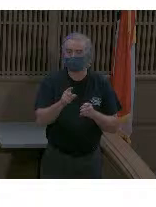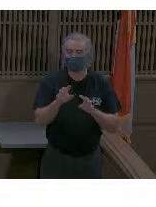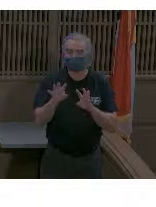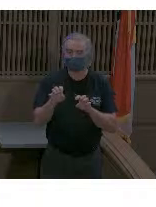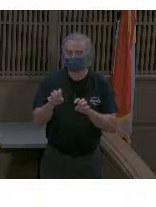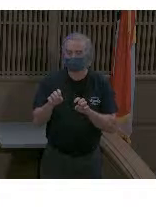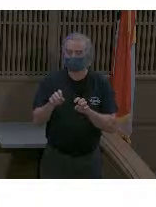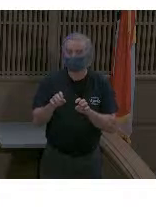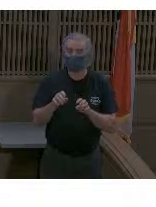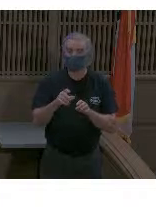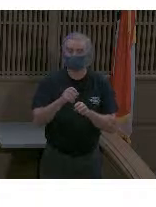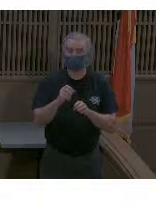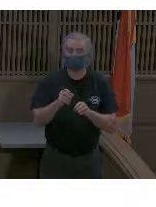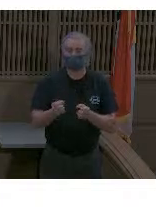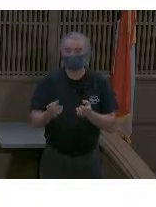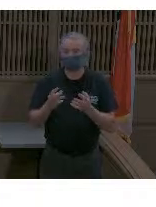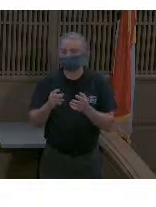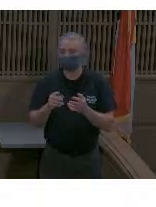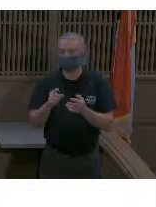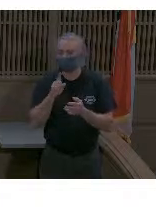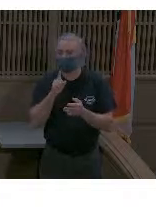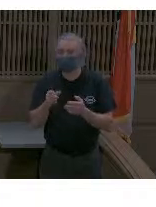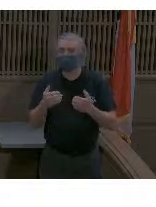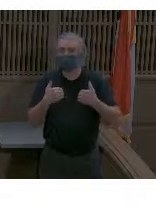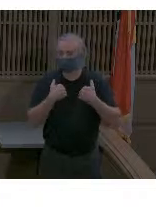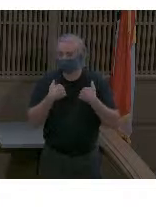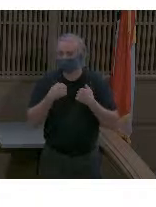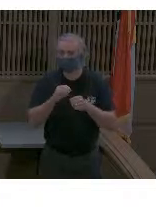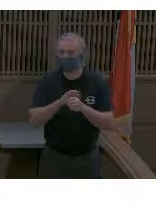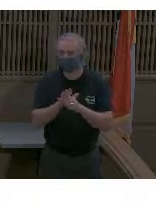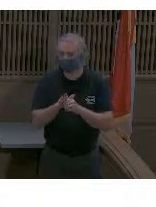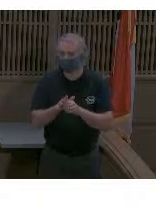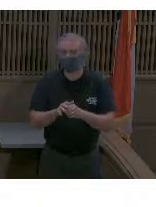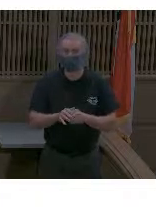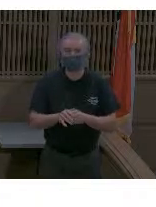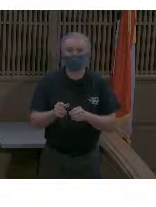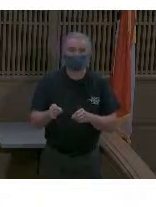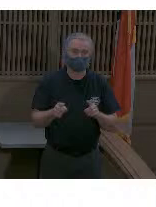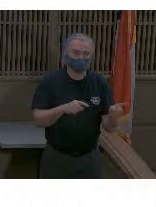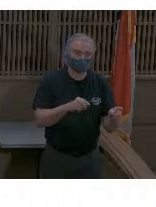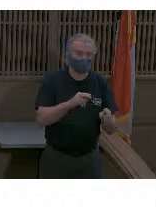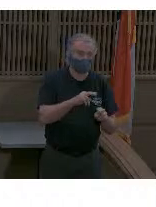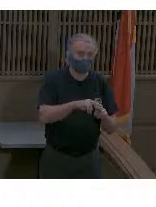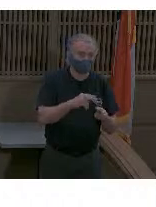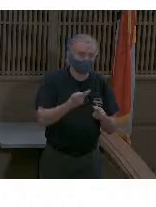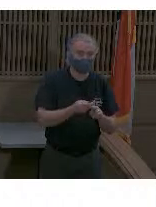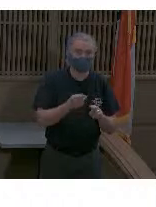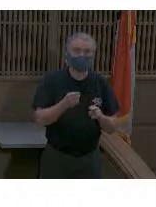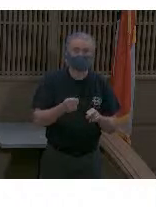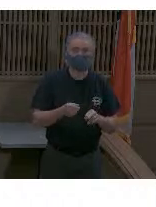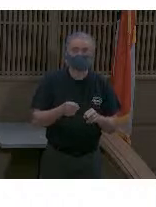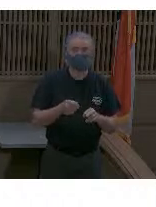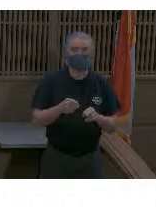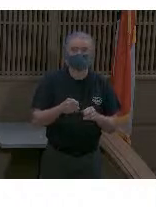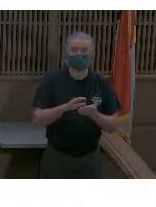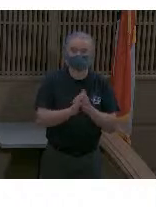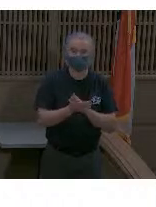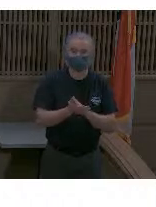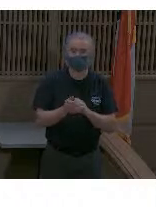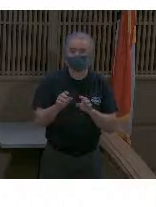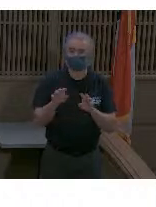for a second. Those are the people that are being tested or they're going to the hospital and are automatically getting